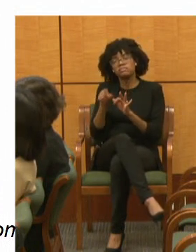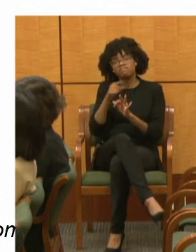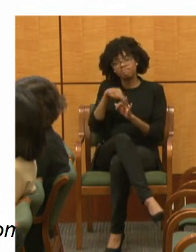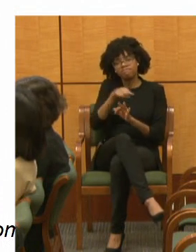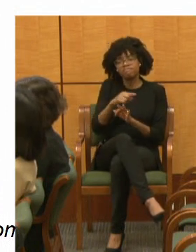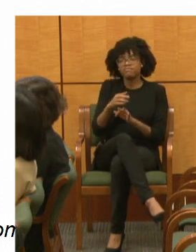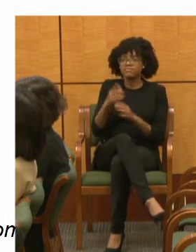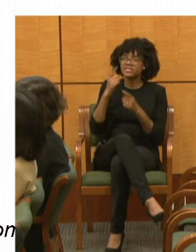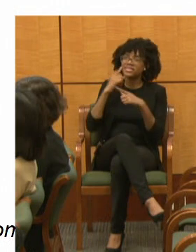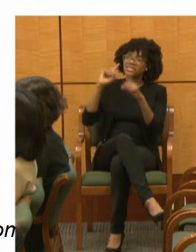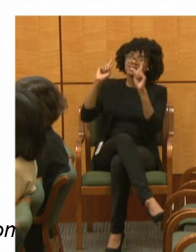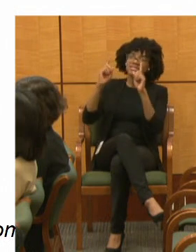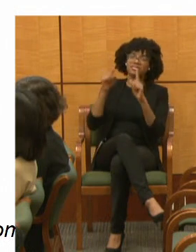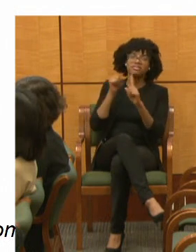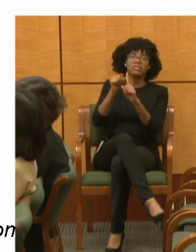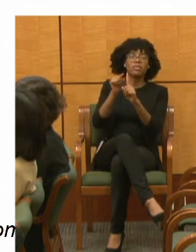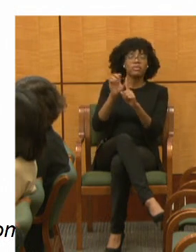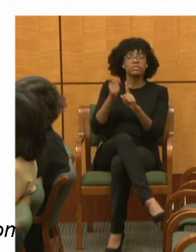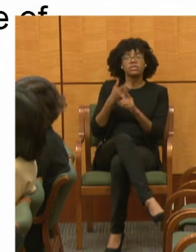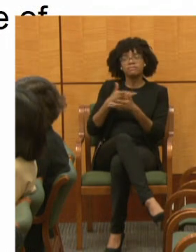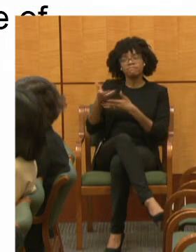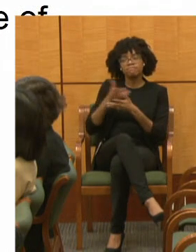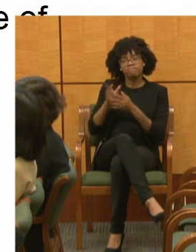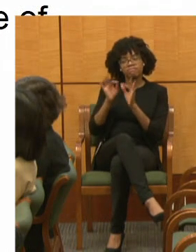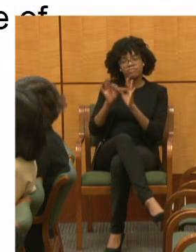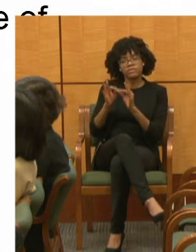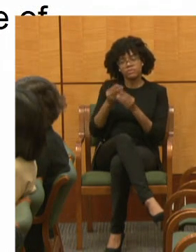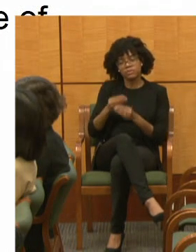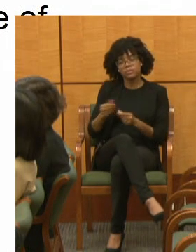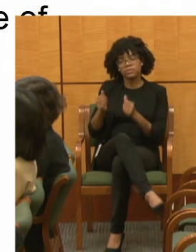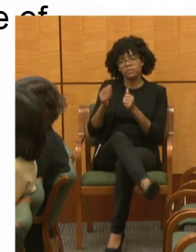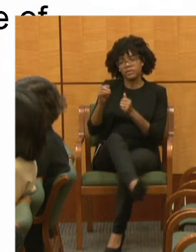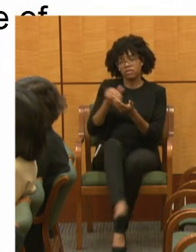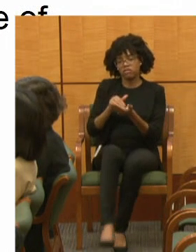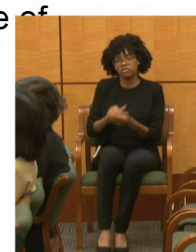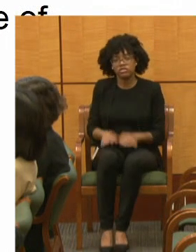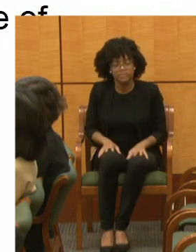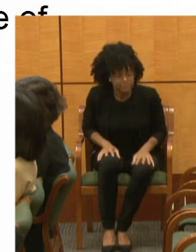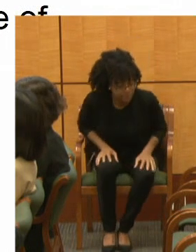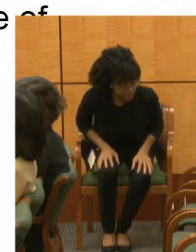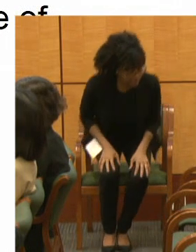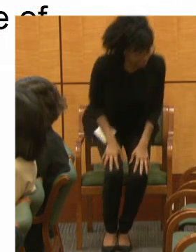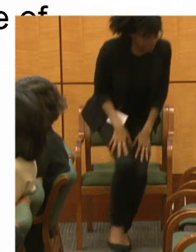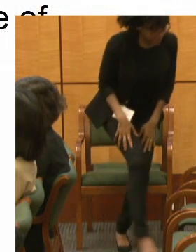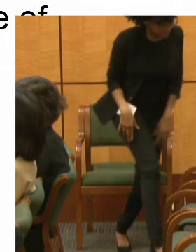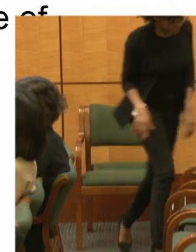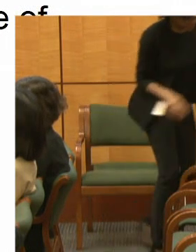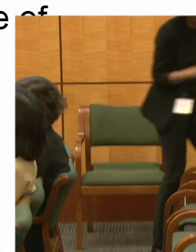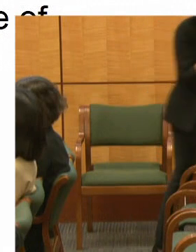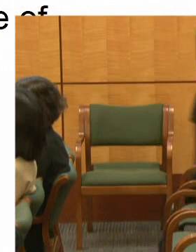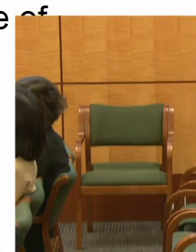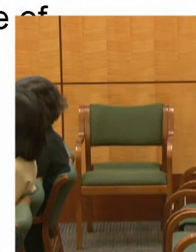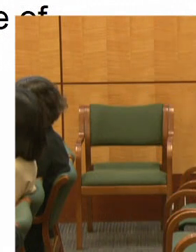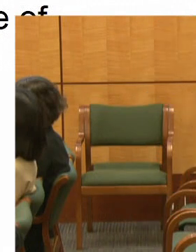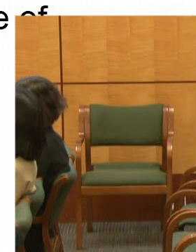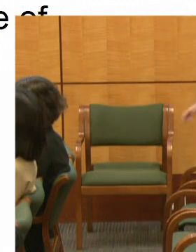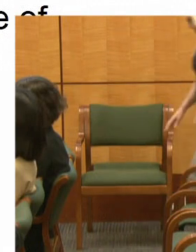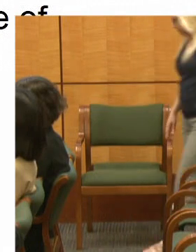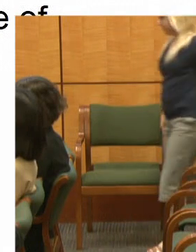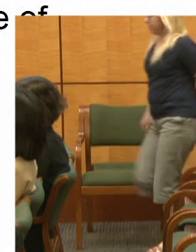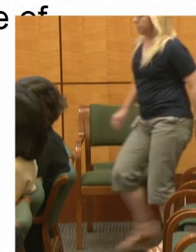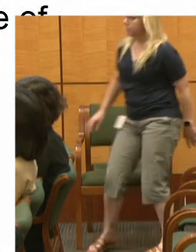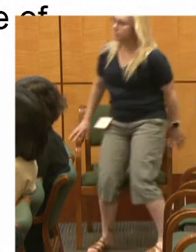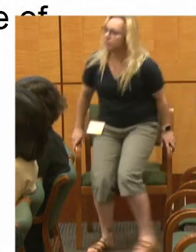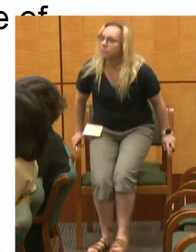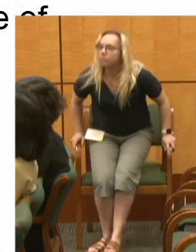therapies, whatever that therapy may be. We know that there are a lot of different corporate emphasis in the pharmacy